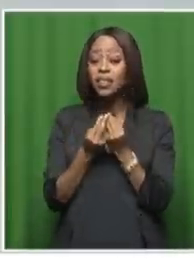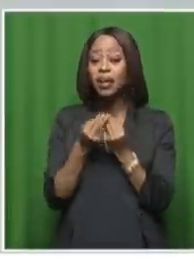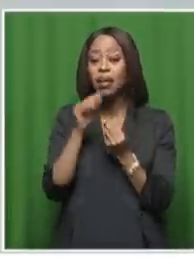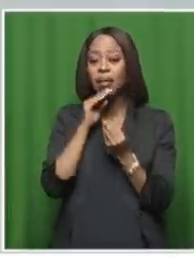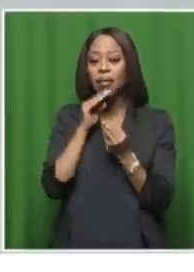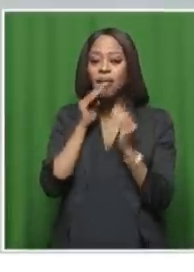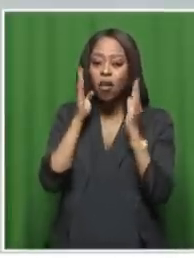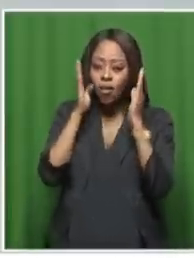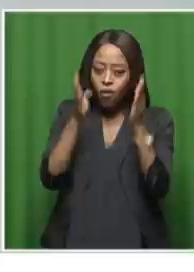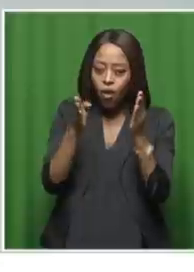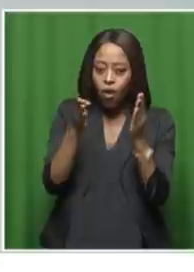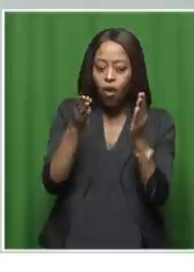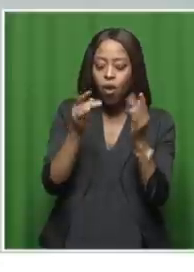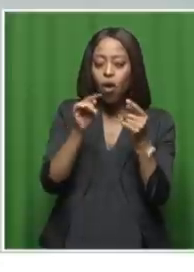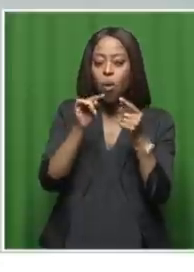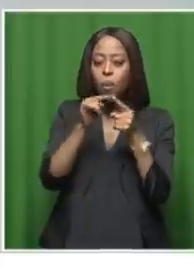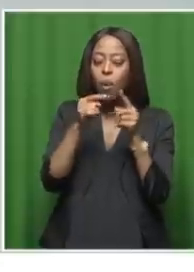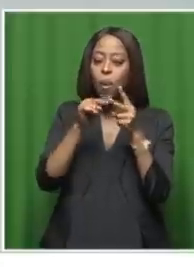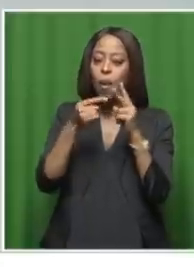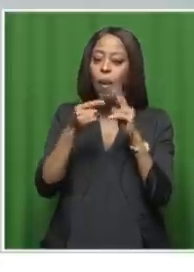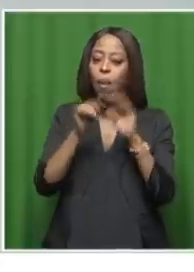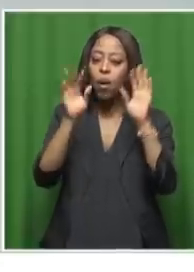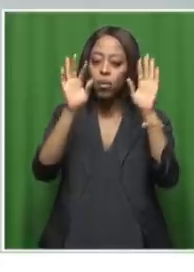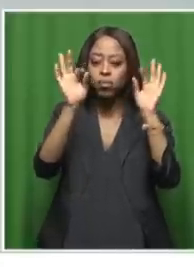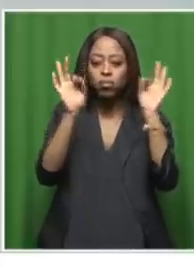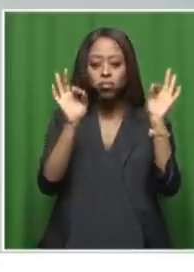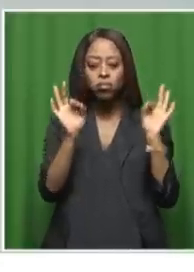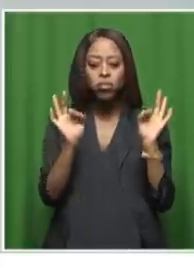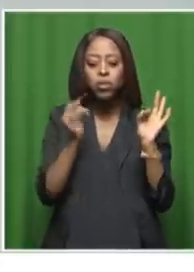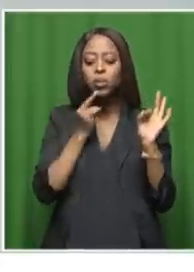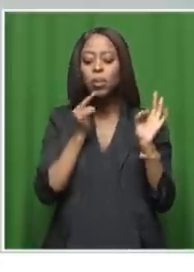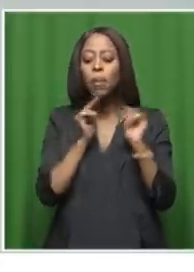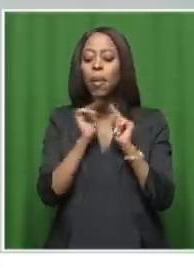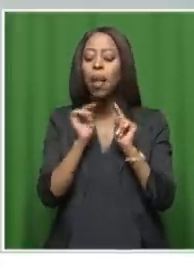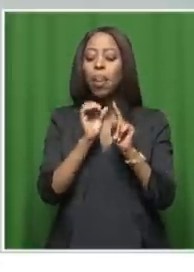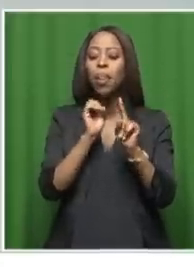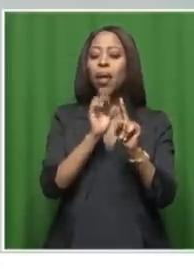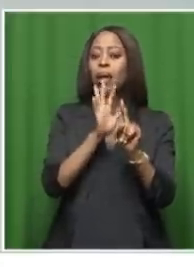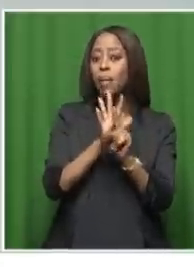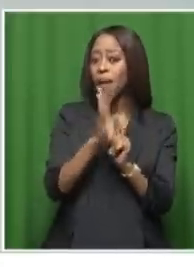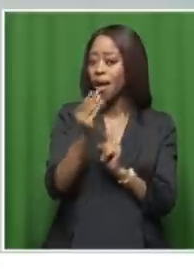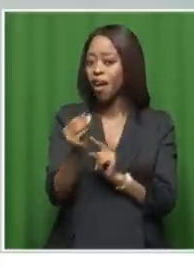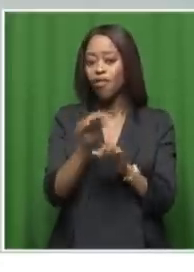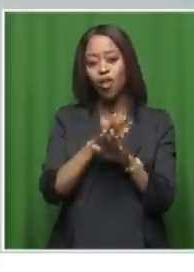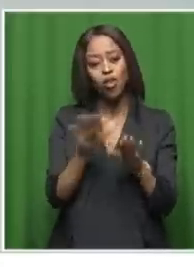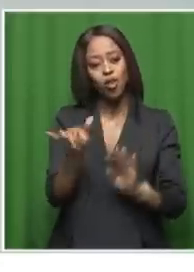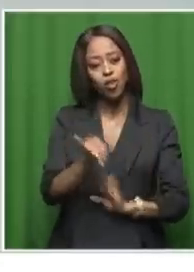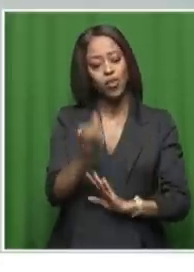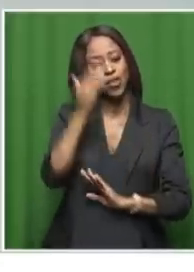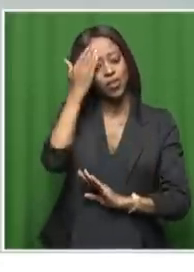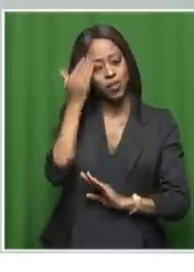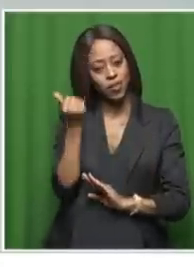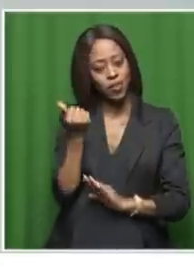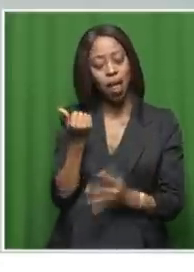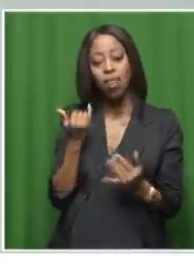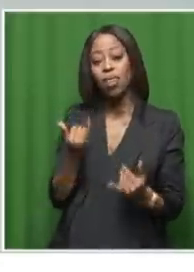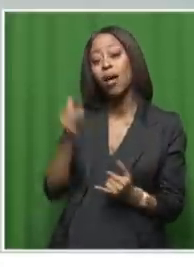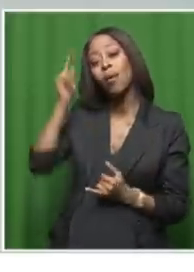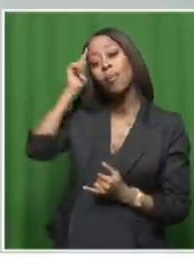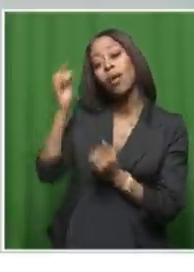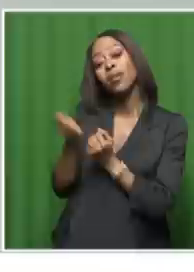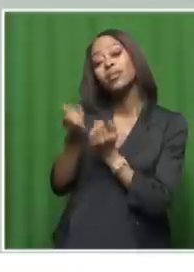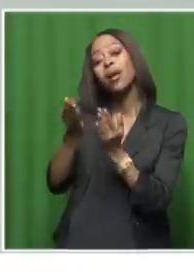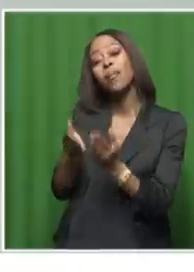driven with very little measurement of impact. No one is measuring the proportion of the value that goes to black